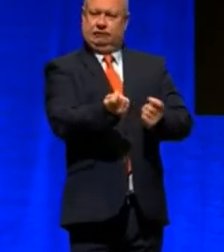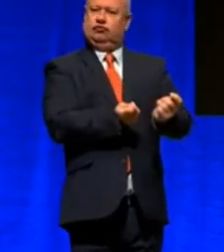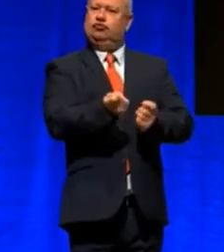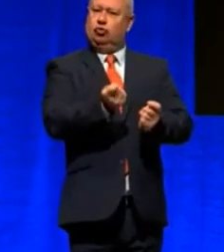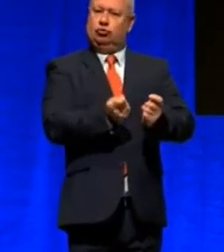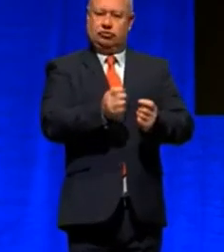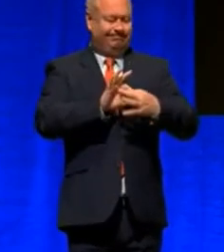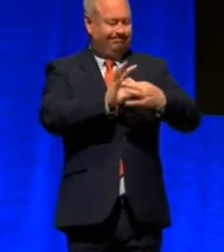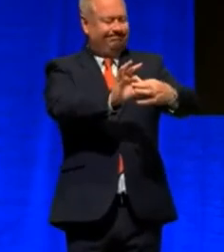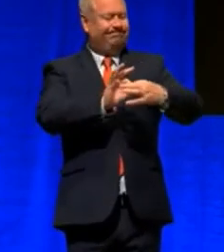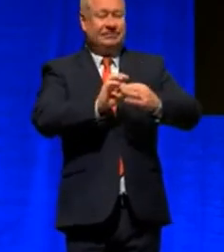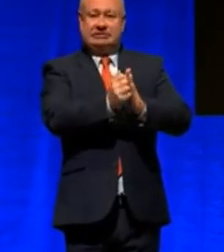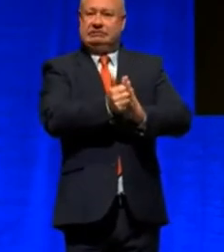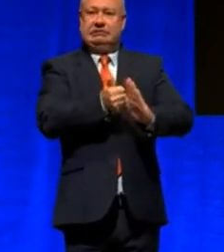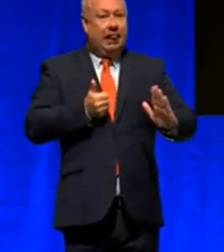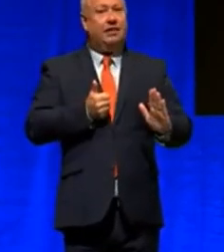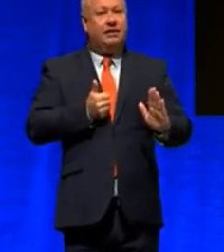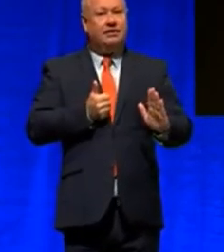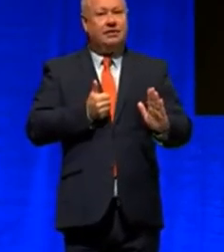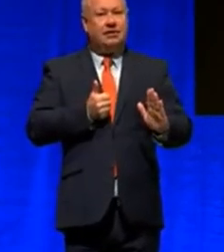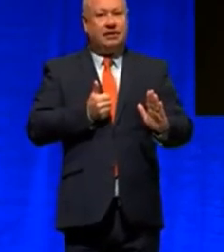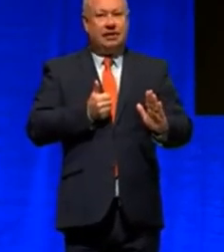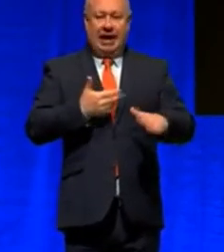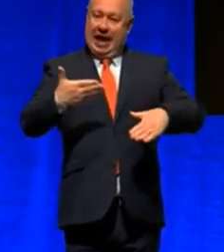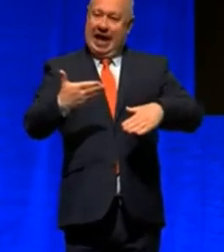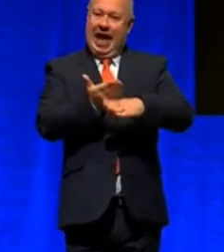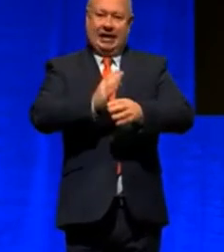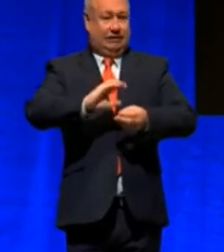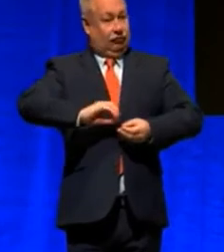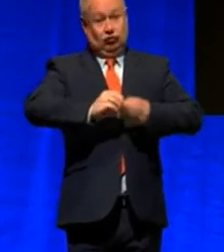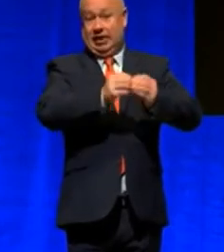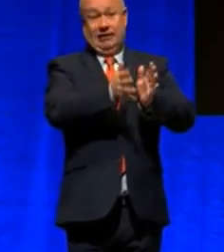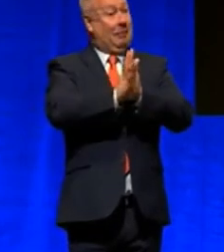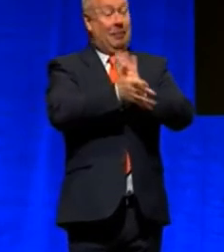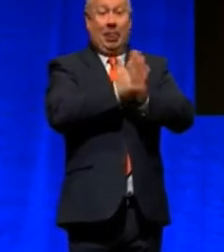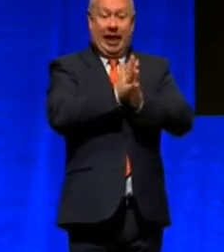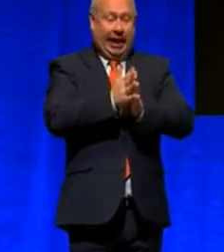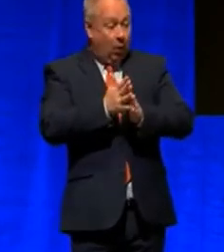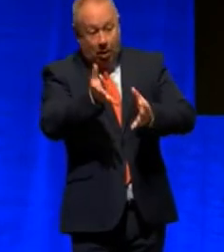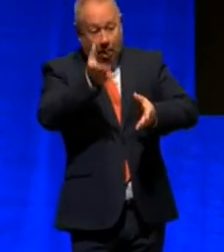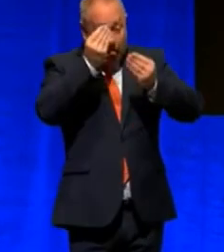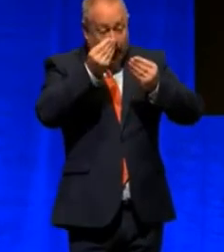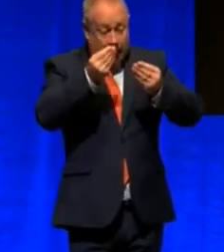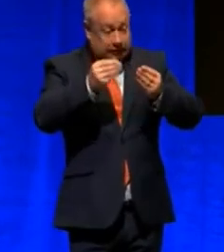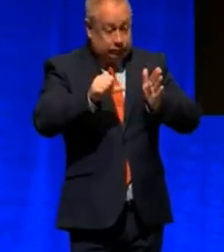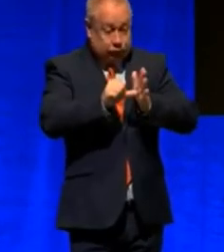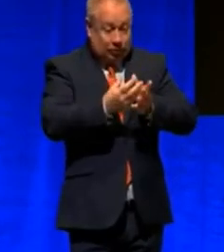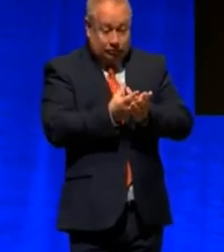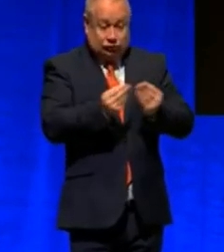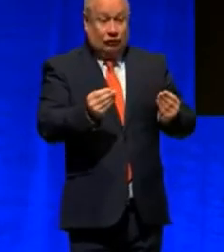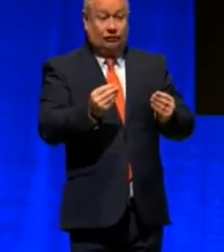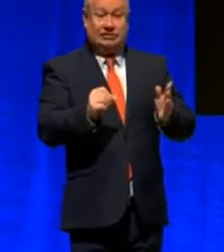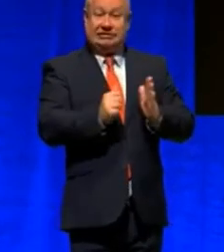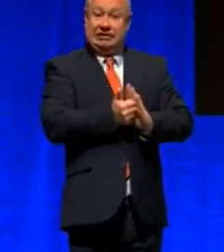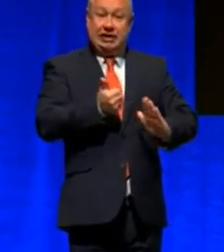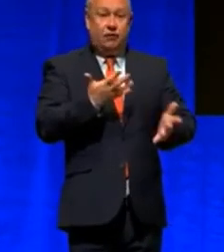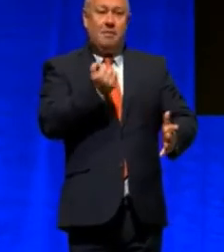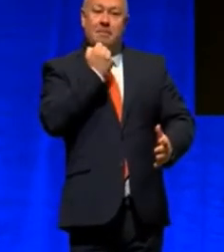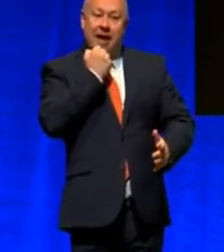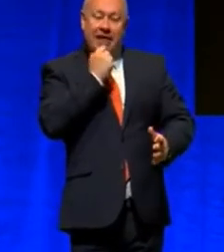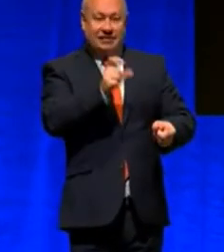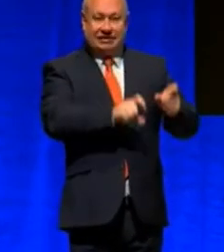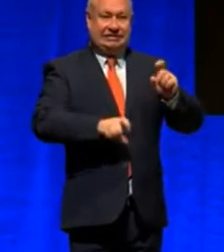skills. While active, creative play develops the problem-solving skills they need for maths and science. Delegates,